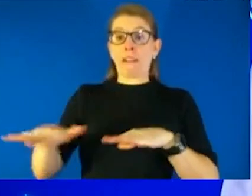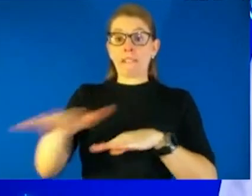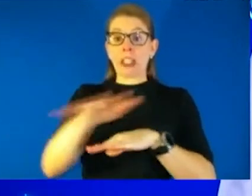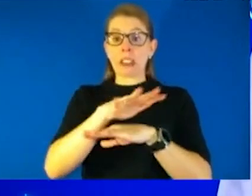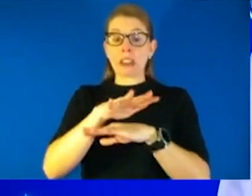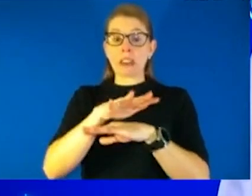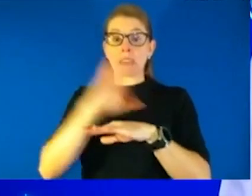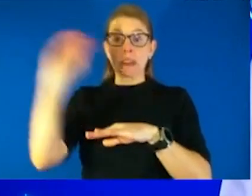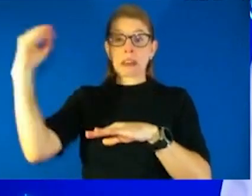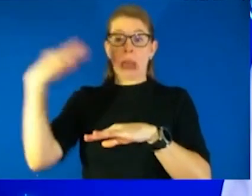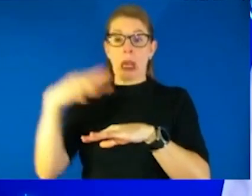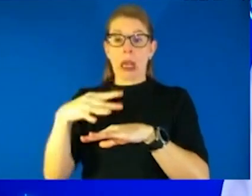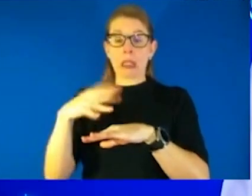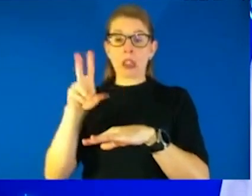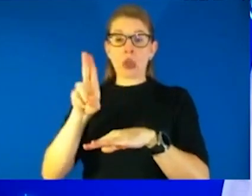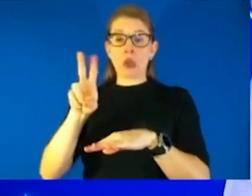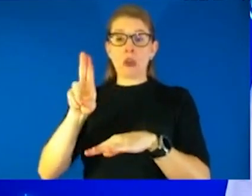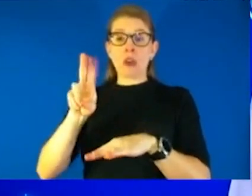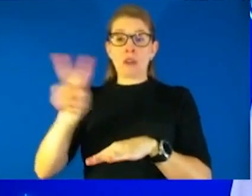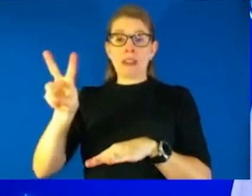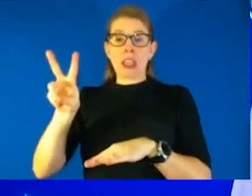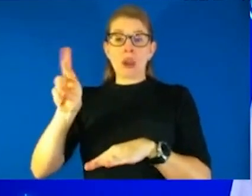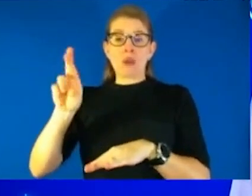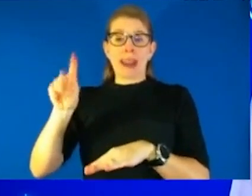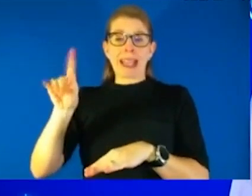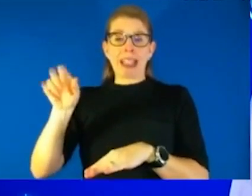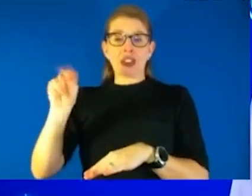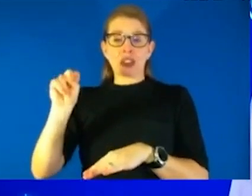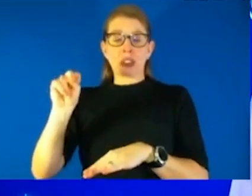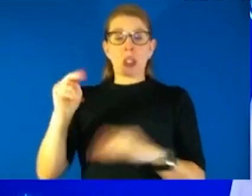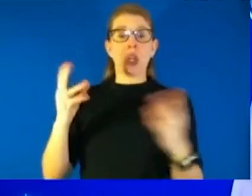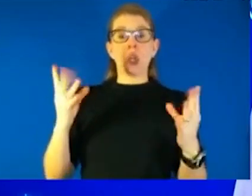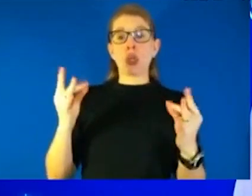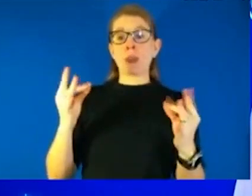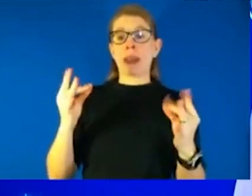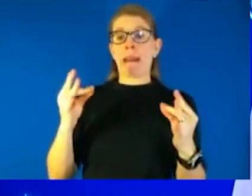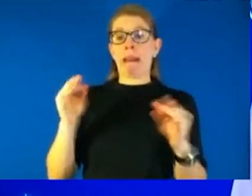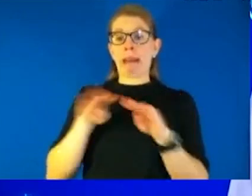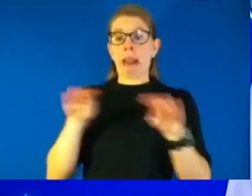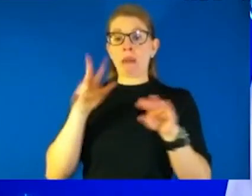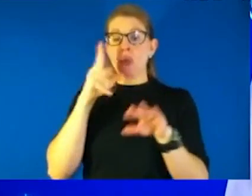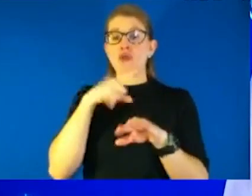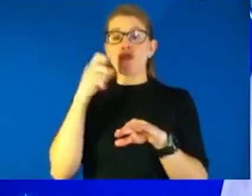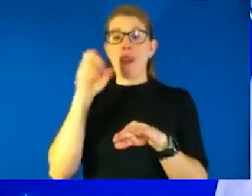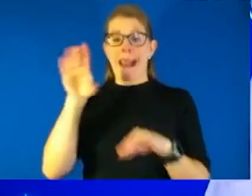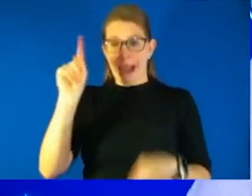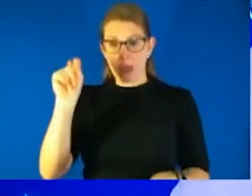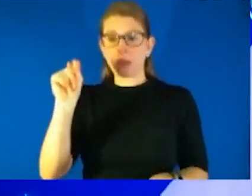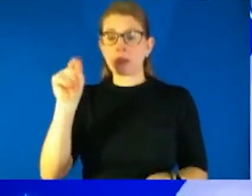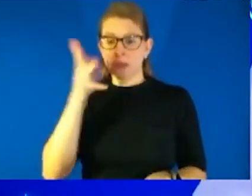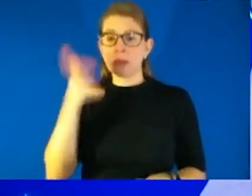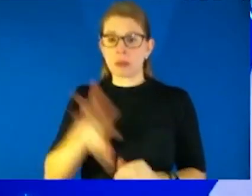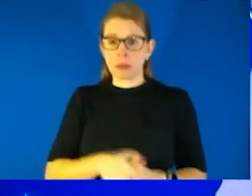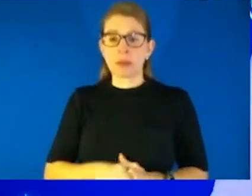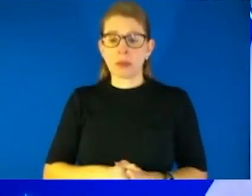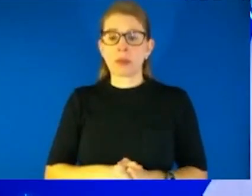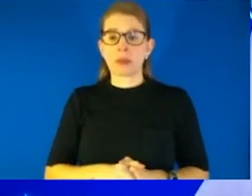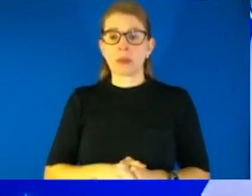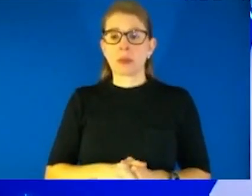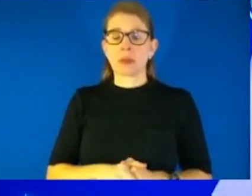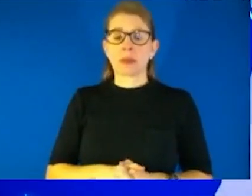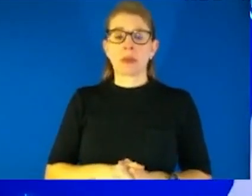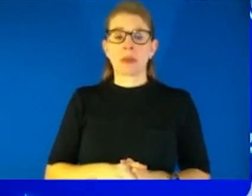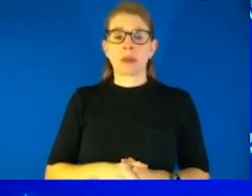you're going to have that UV radiation. The humidity levels, it will dry out, things like that. So I think it probably